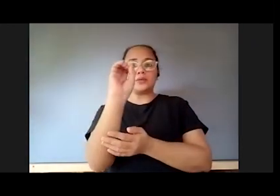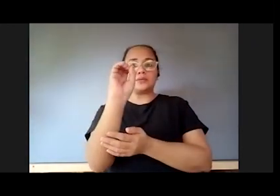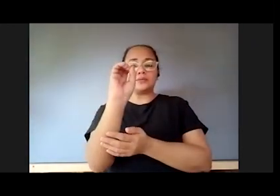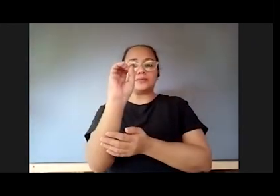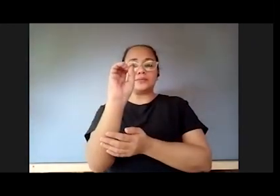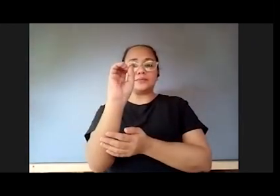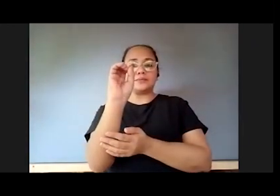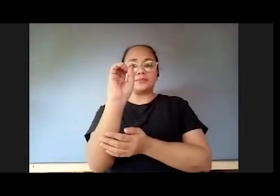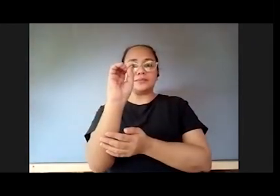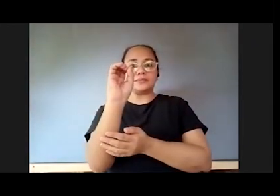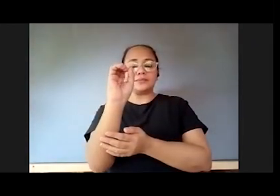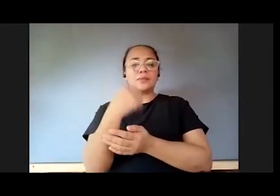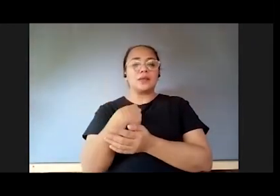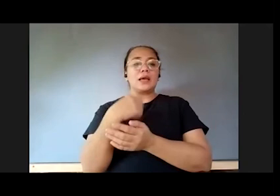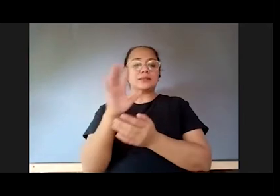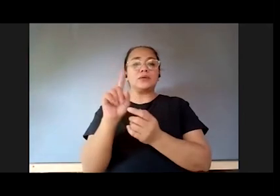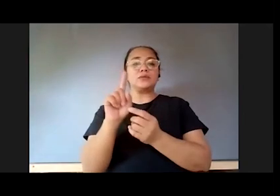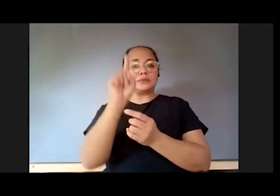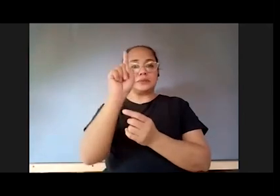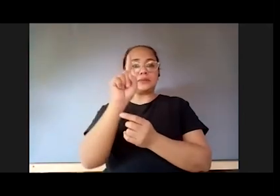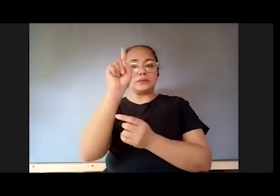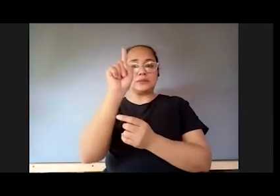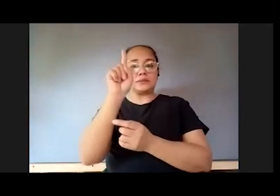Okay, let's go back up again to number 8.